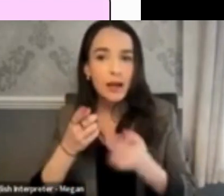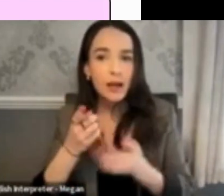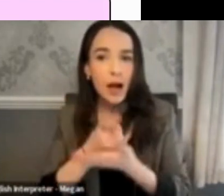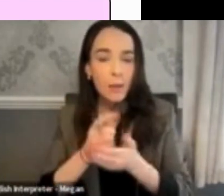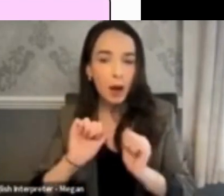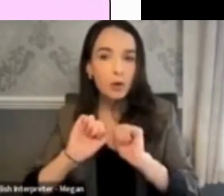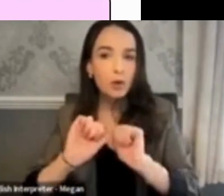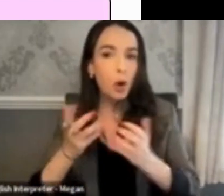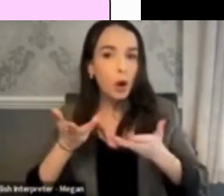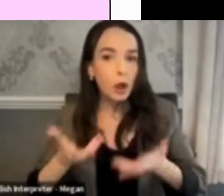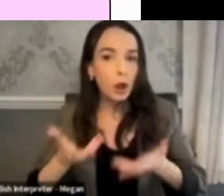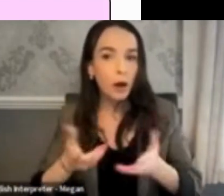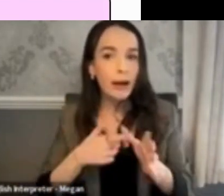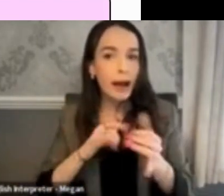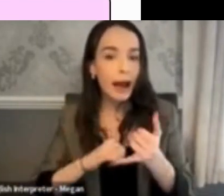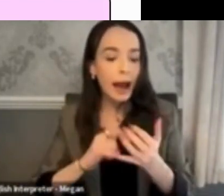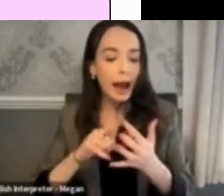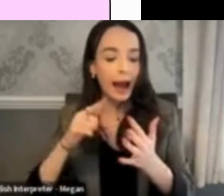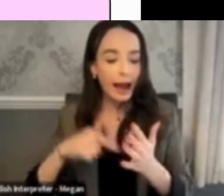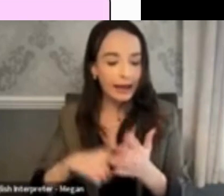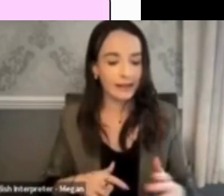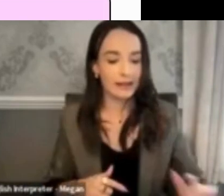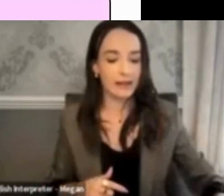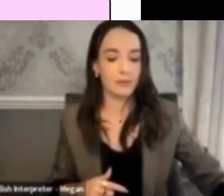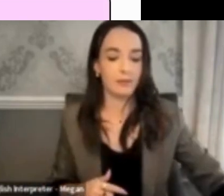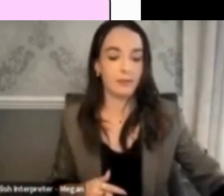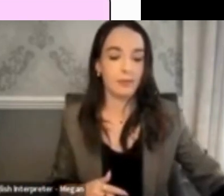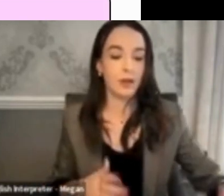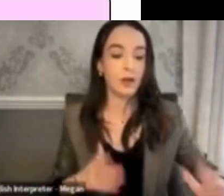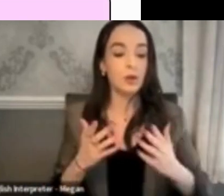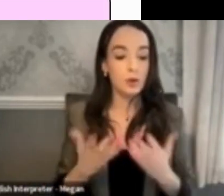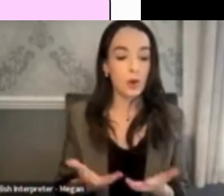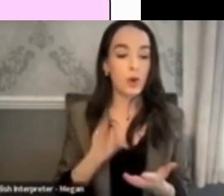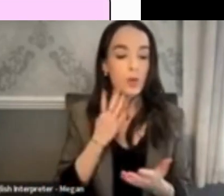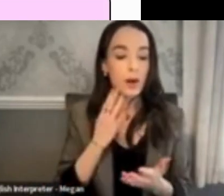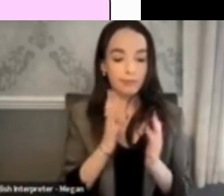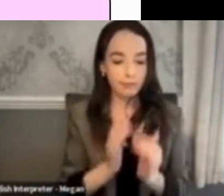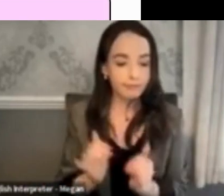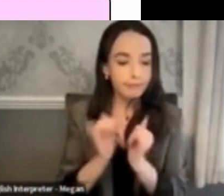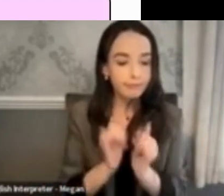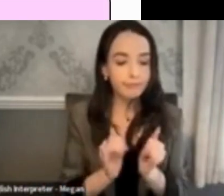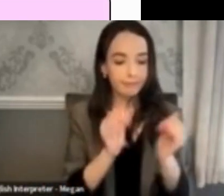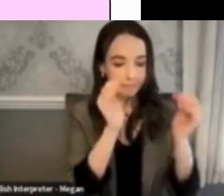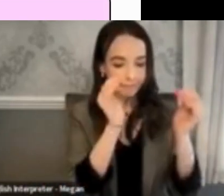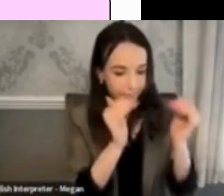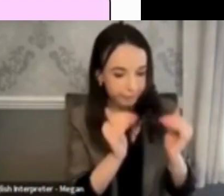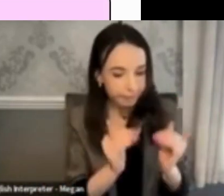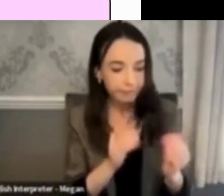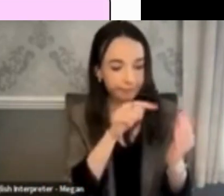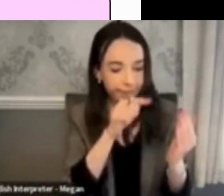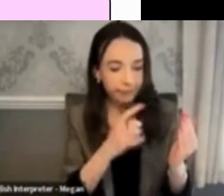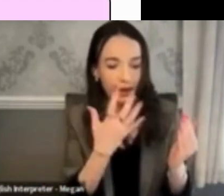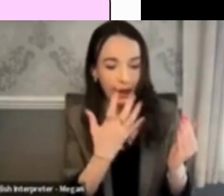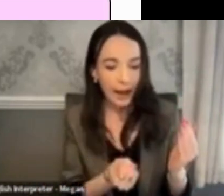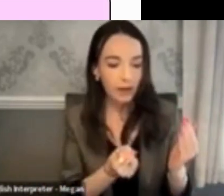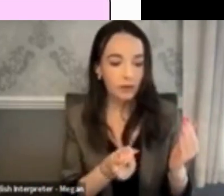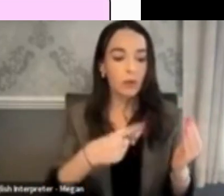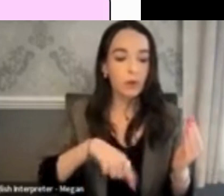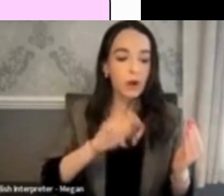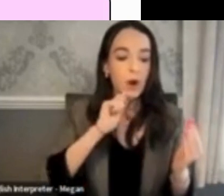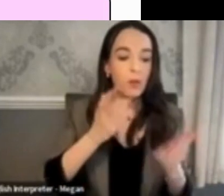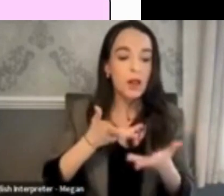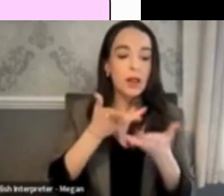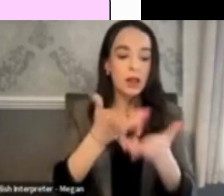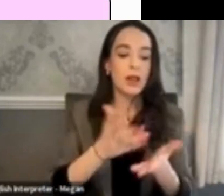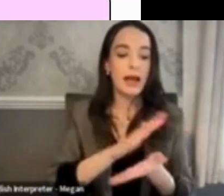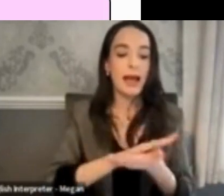conditions, we will then issue you with a funding agreement for the Capital Grant. Just to be clear, we don't expect to see